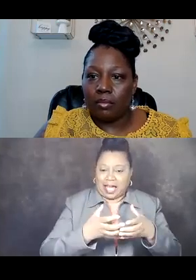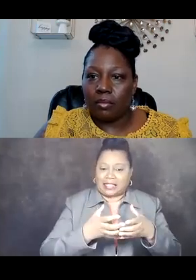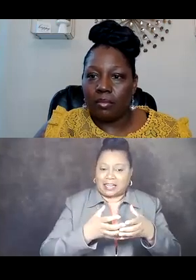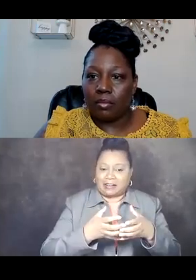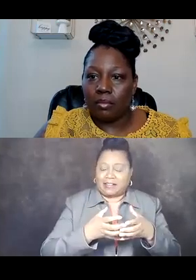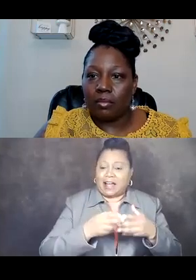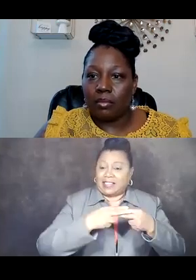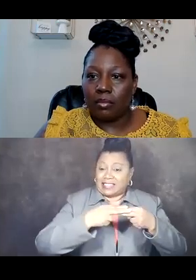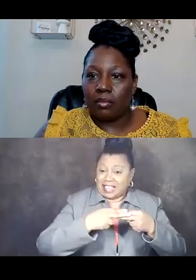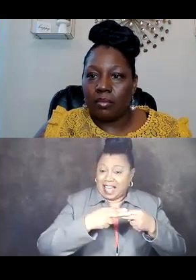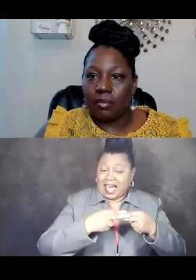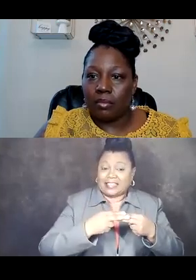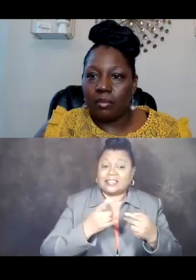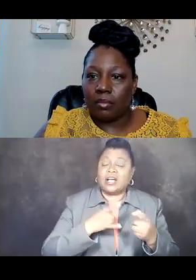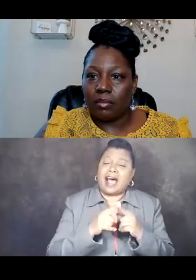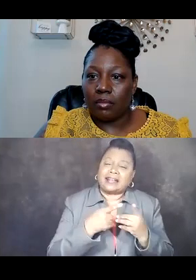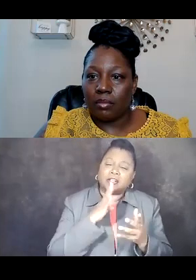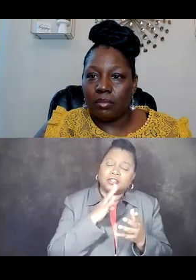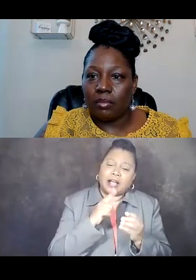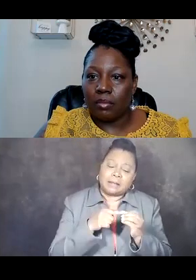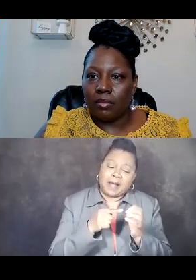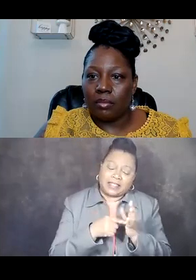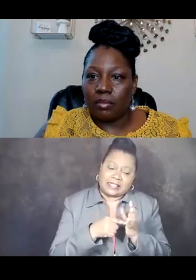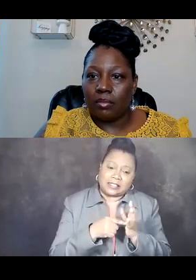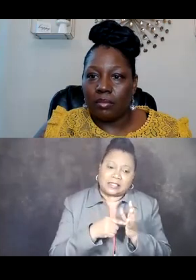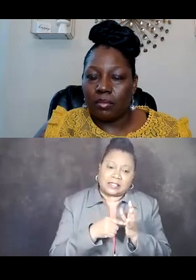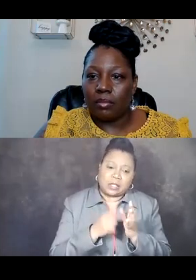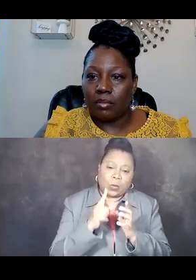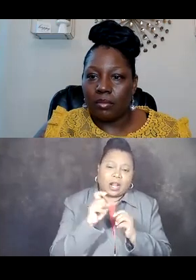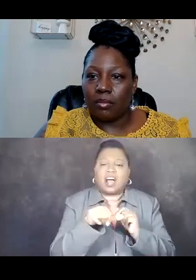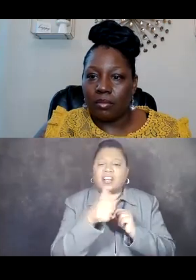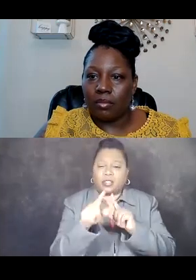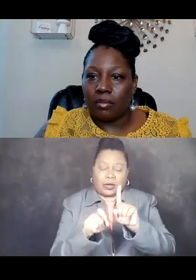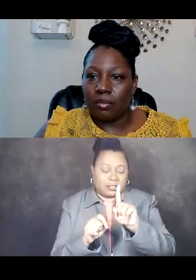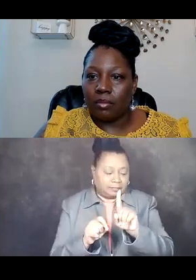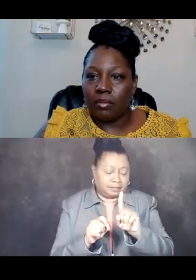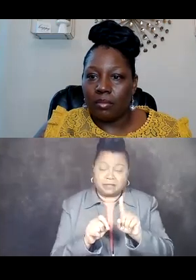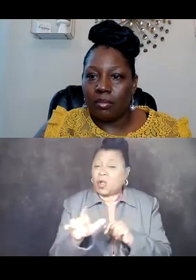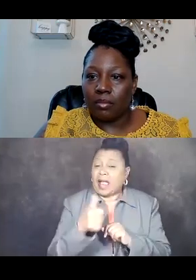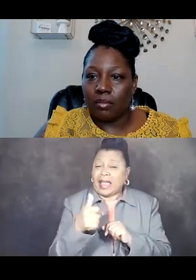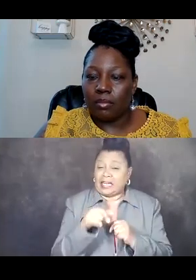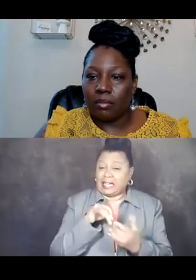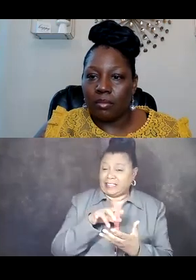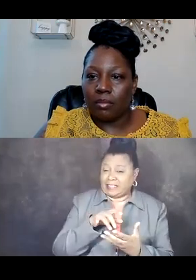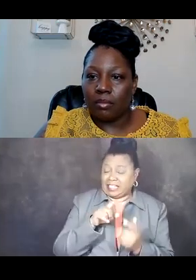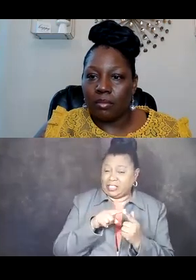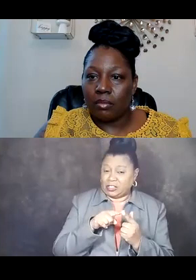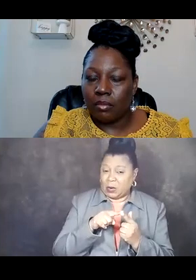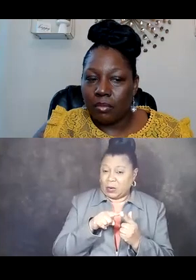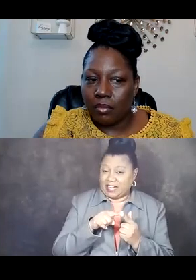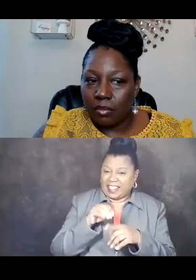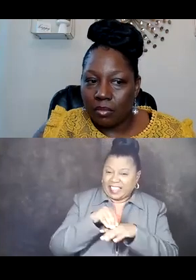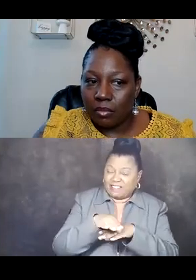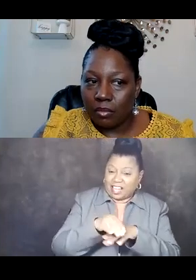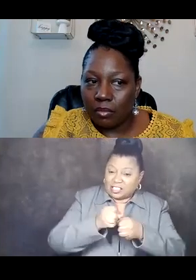presentation slides. You kind of talked about this. Oh, here was one other question. Let's see. Are there any studies on the added effects of